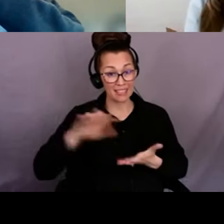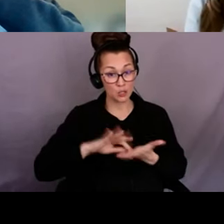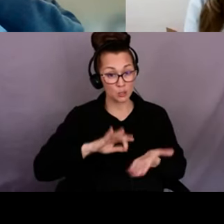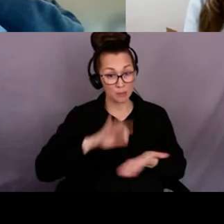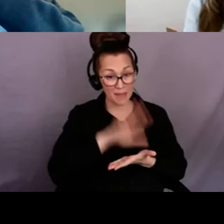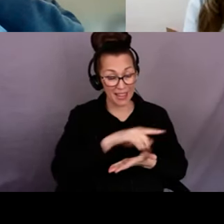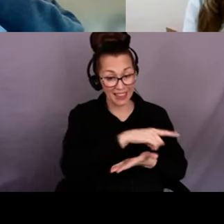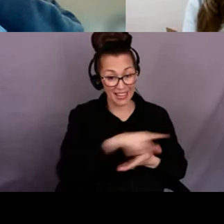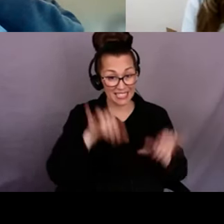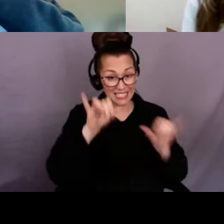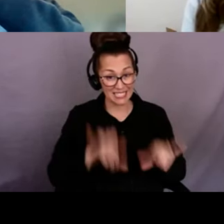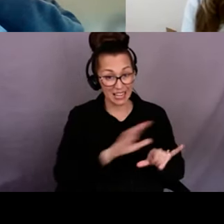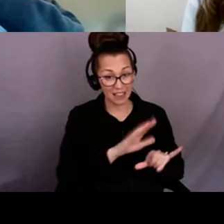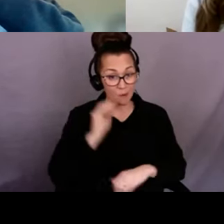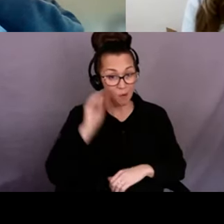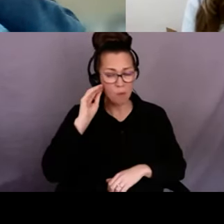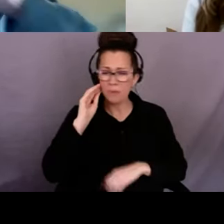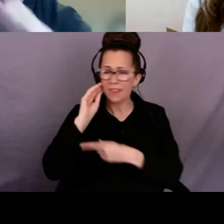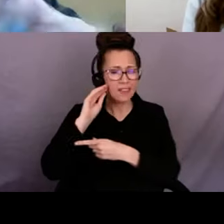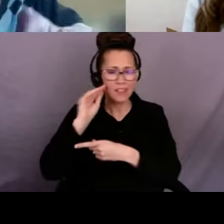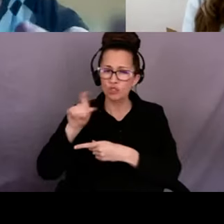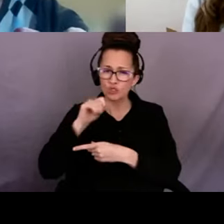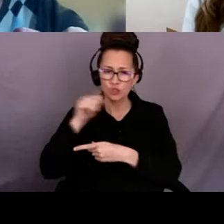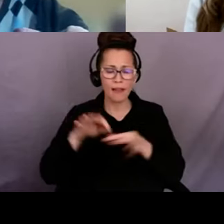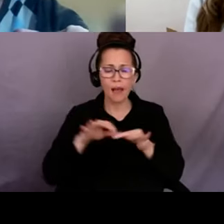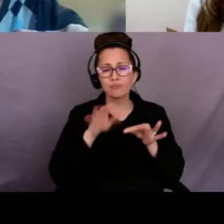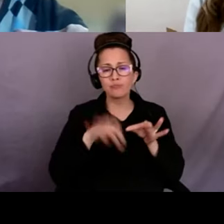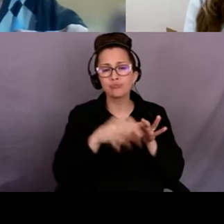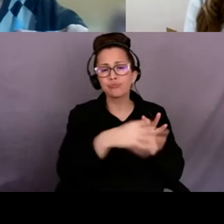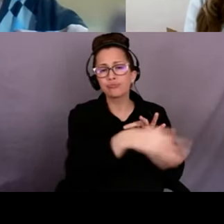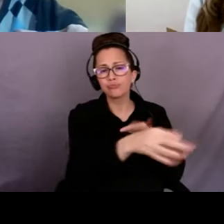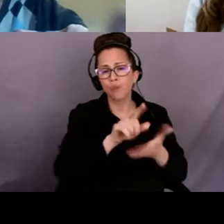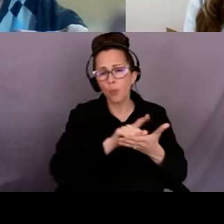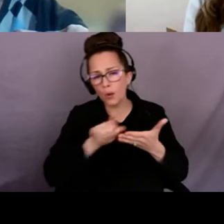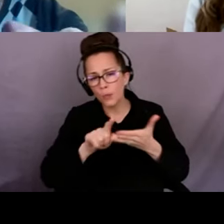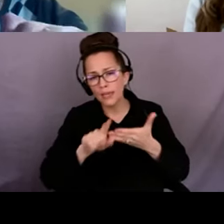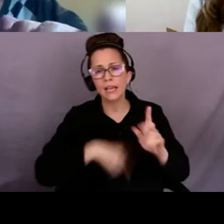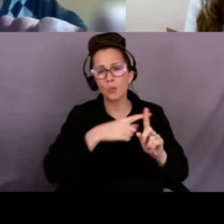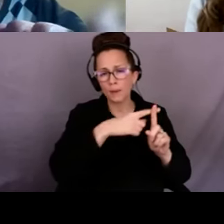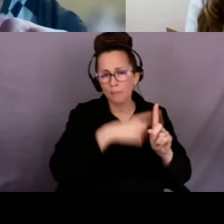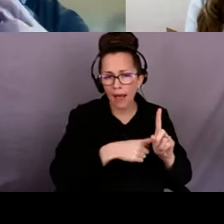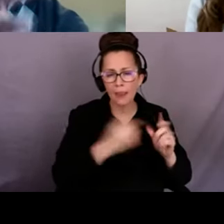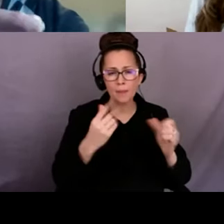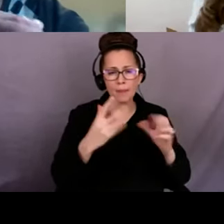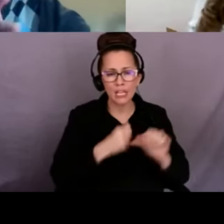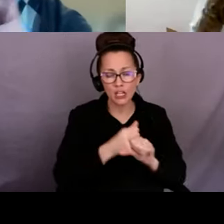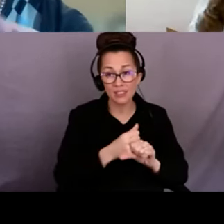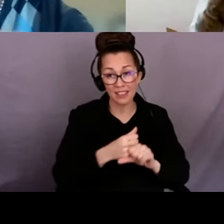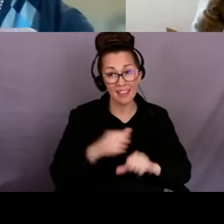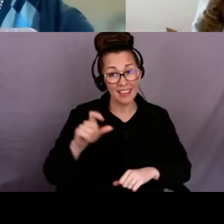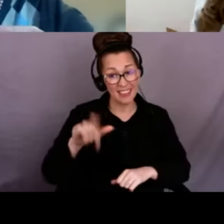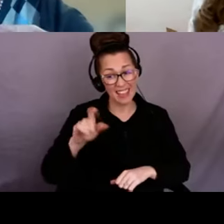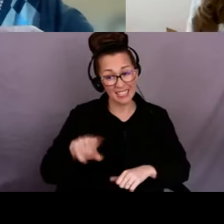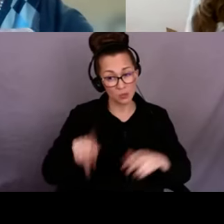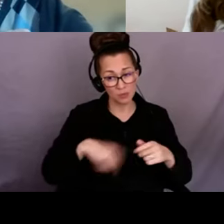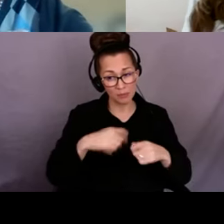in their house, this isn't something that should be drawn out for a week, a month, or years. It needs to get done. If there